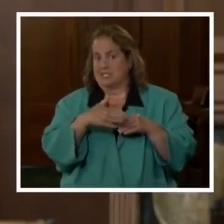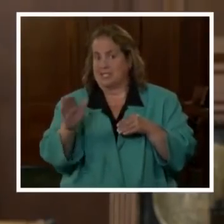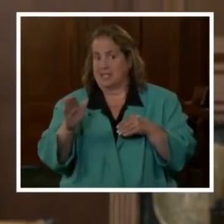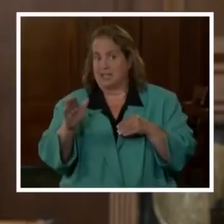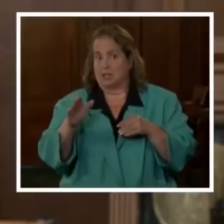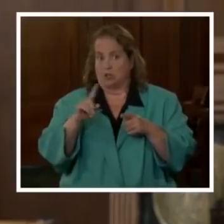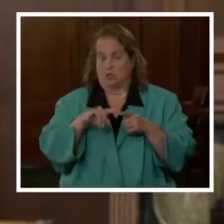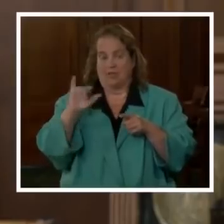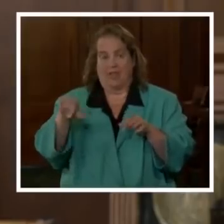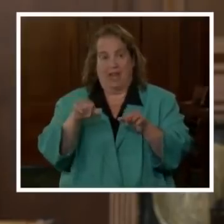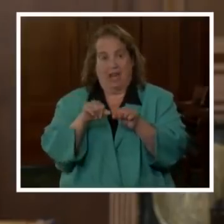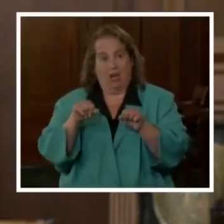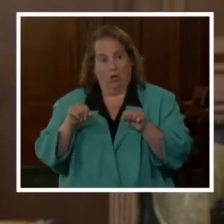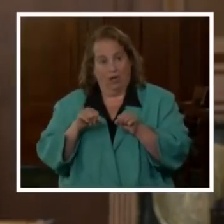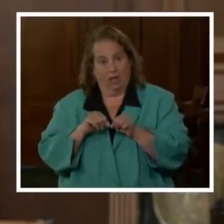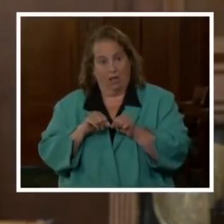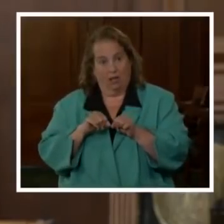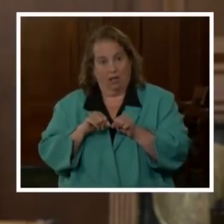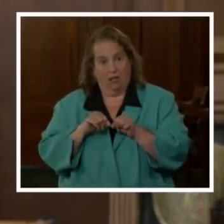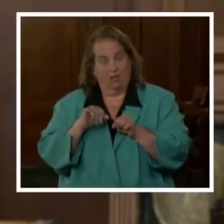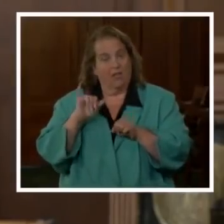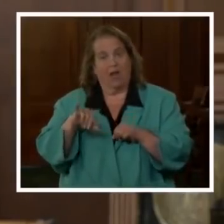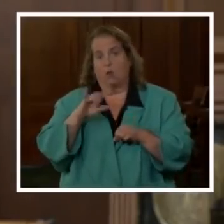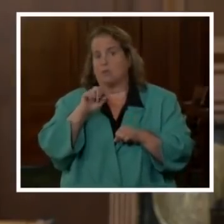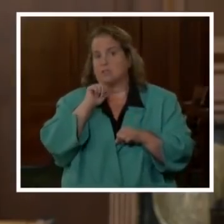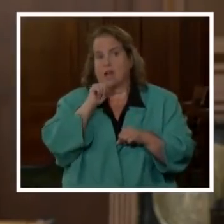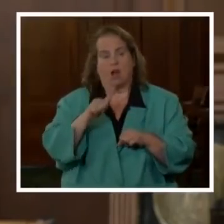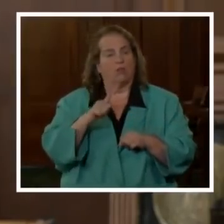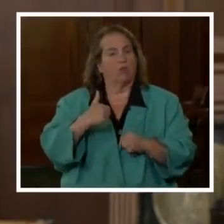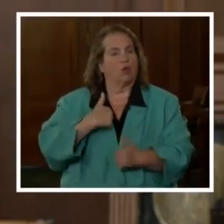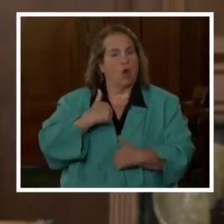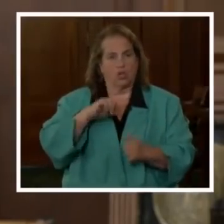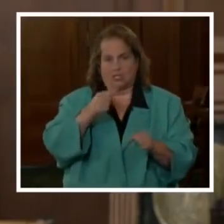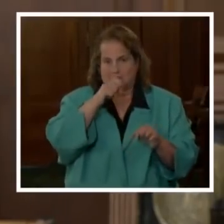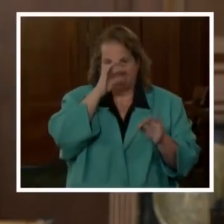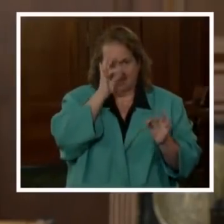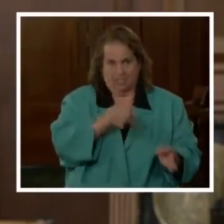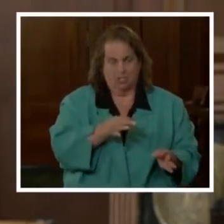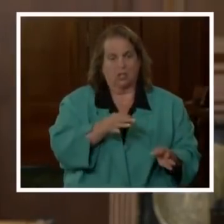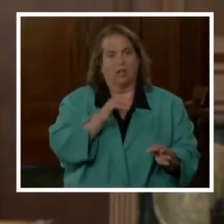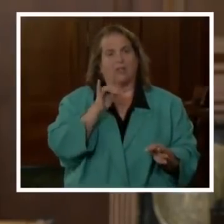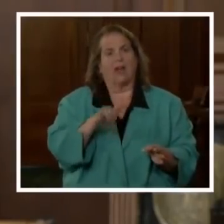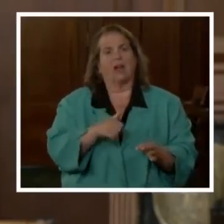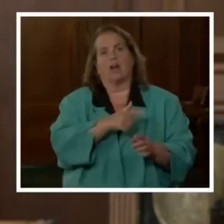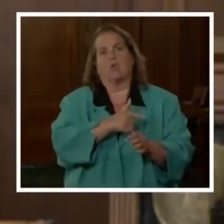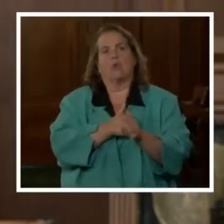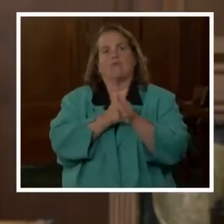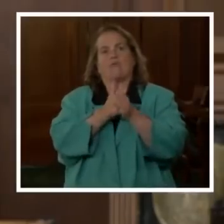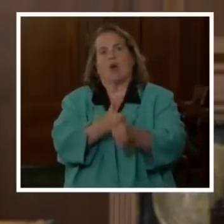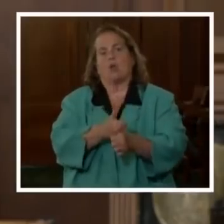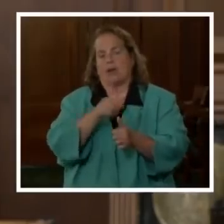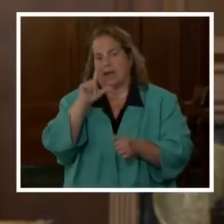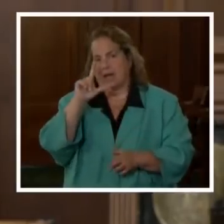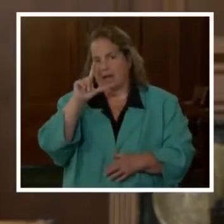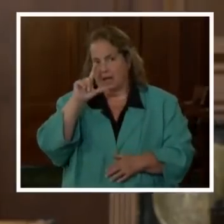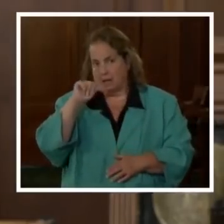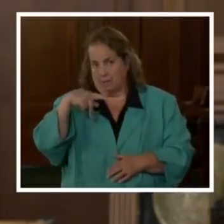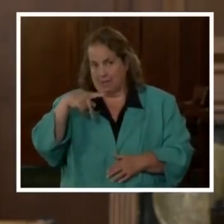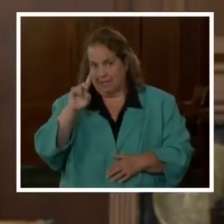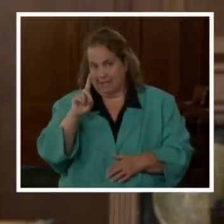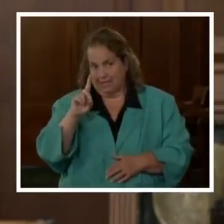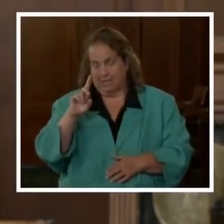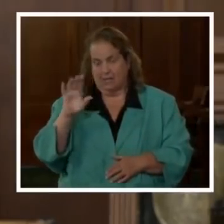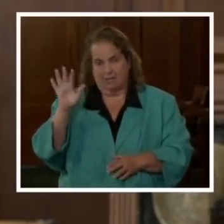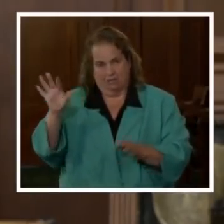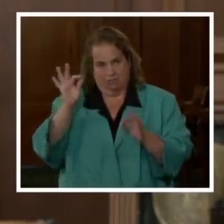to that area. Again, that wasn't the Guard's decision. That was following with LMPD in the